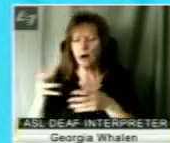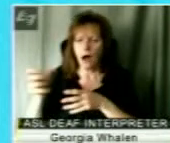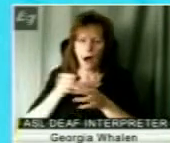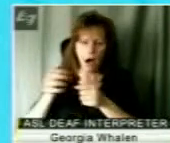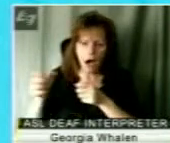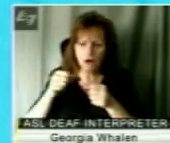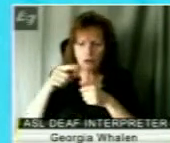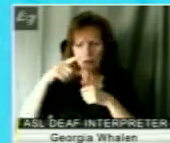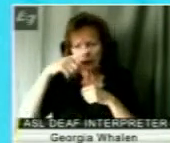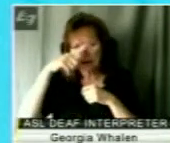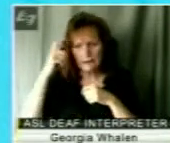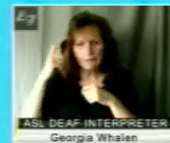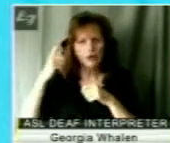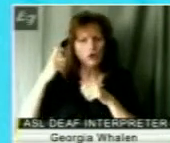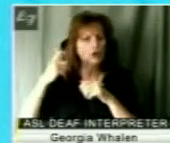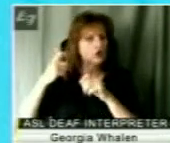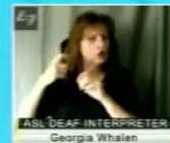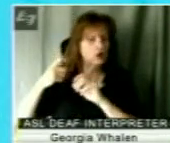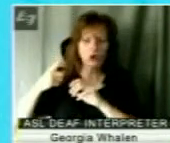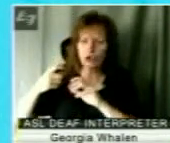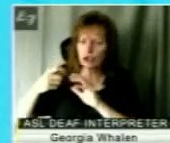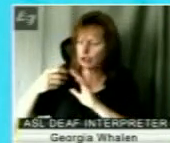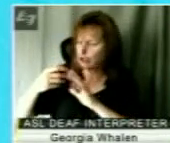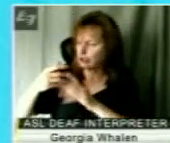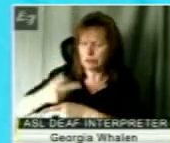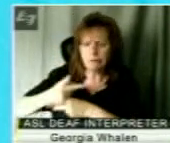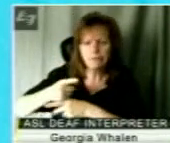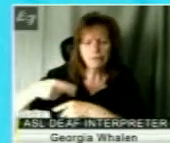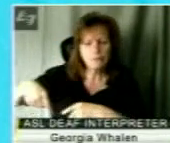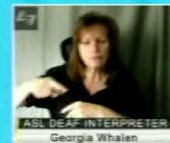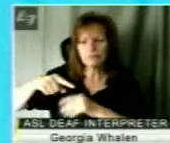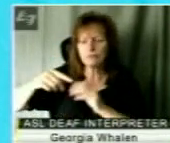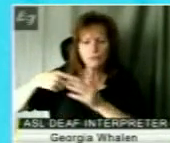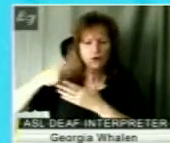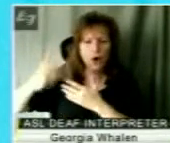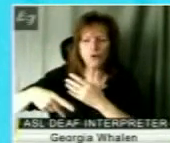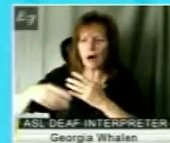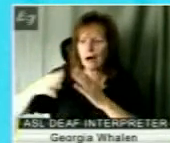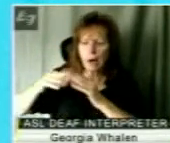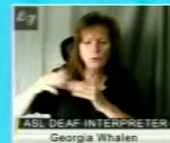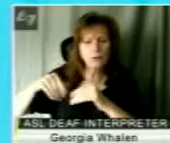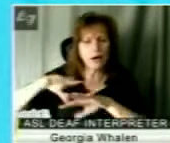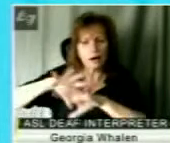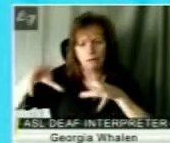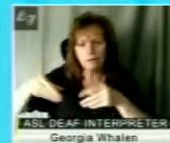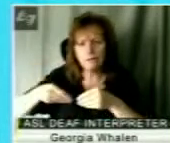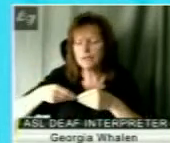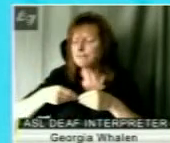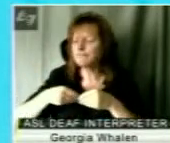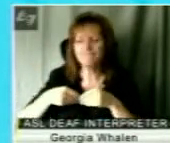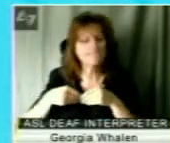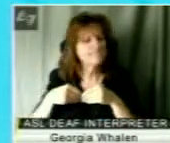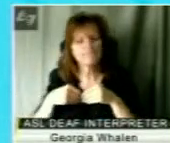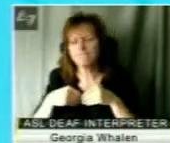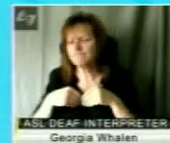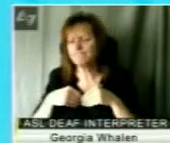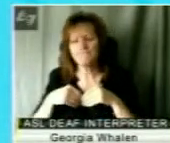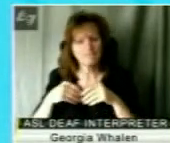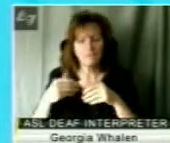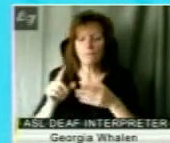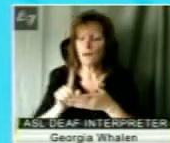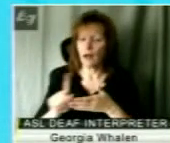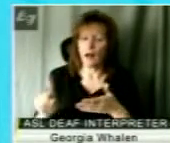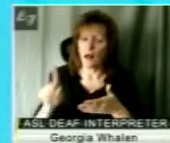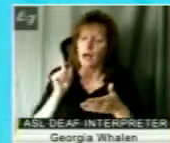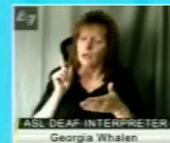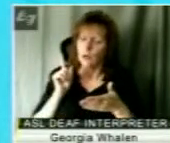run our usual SUPE program. But I am really impressed by the work that's happened as we announced last week, and you saw some of the